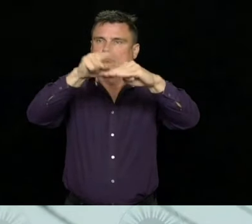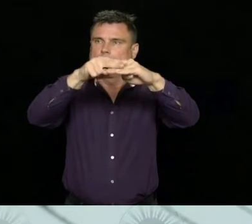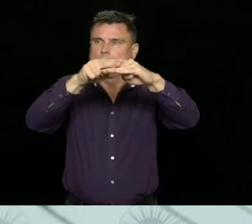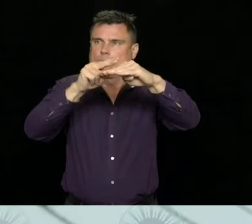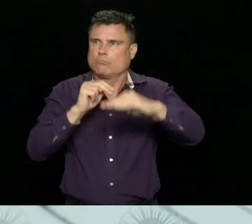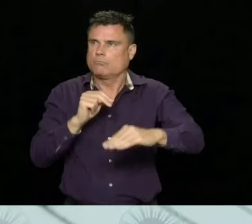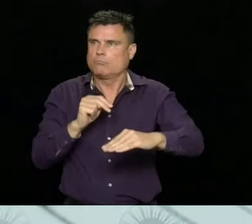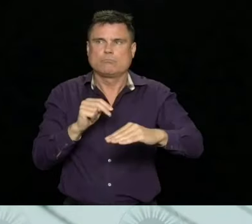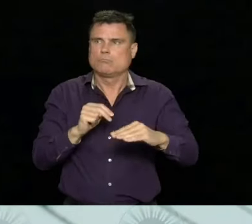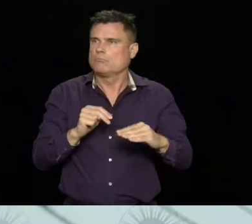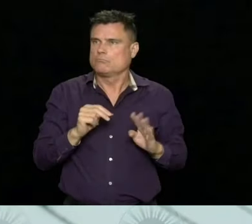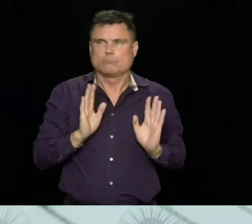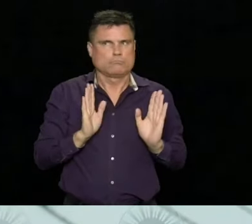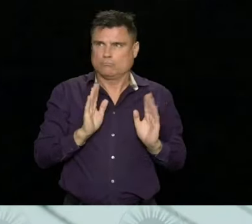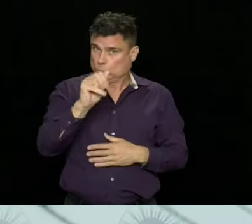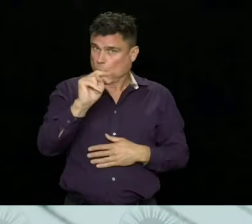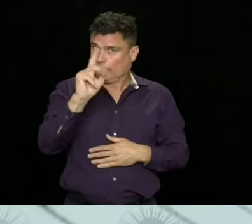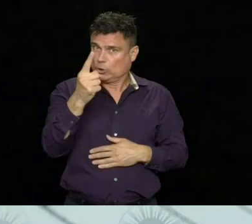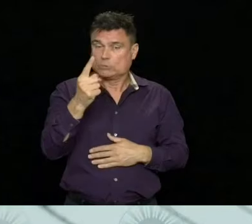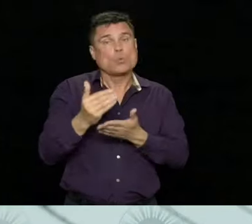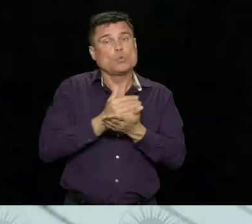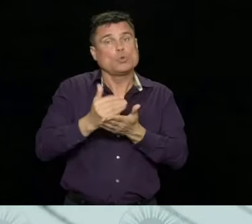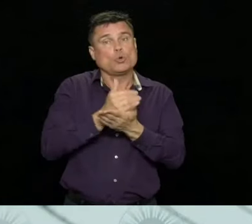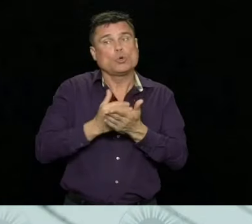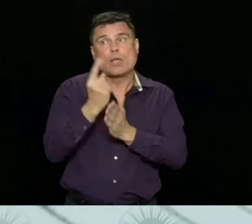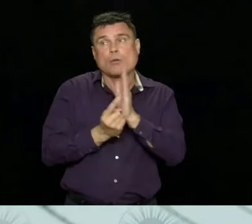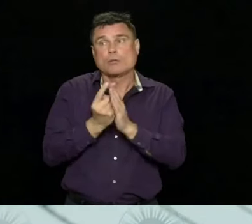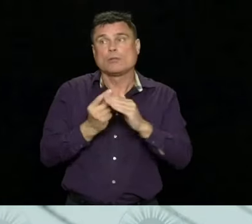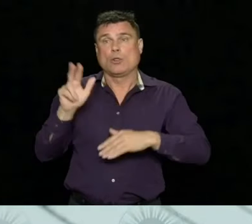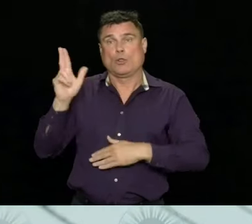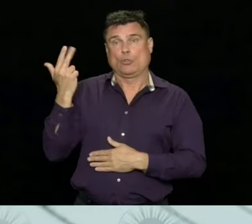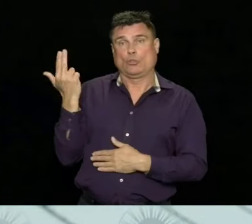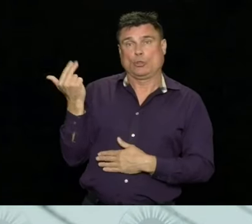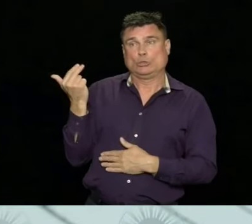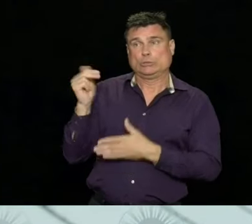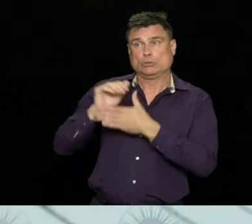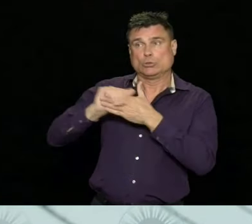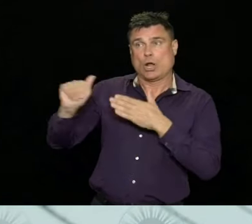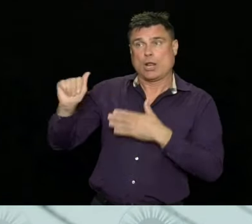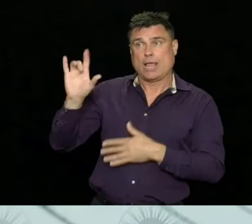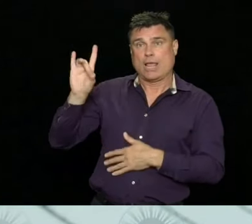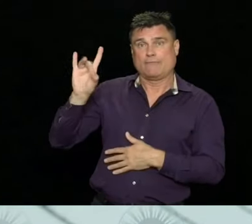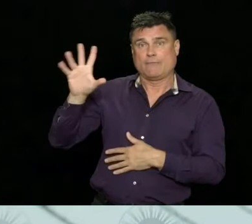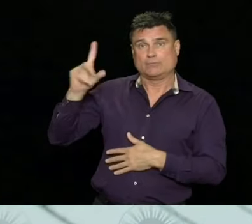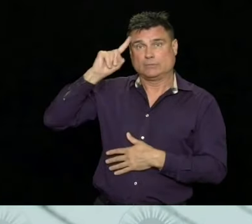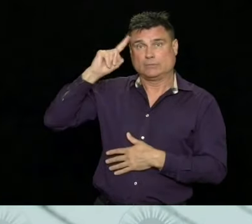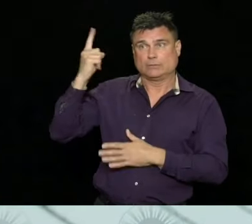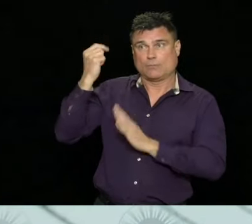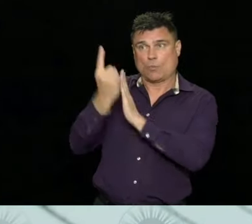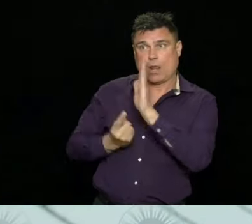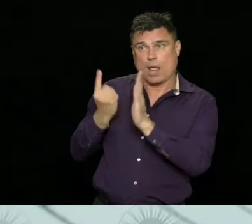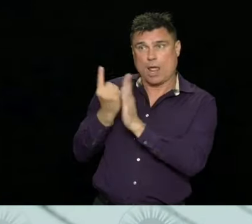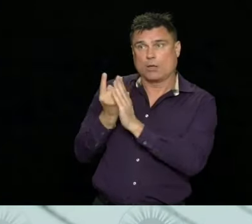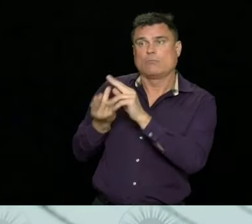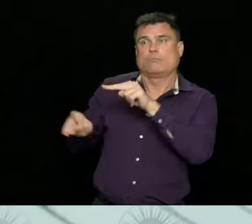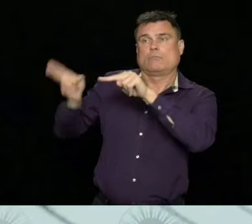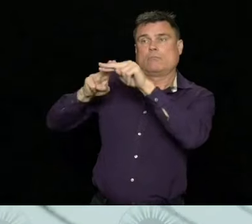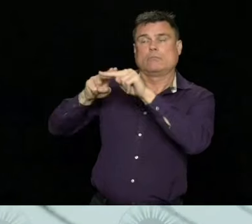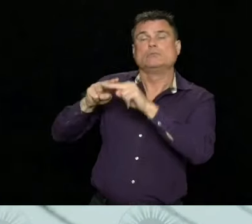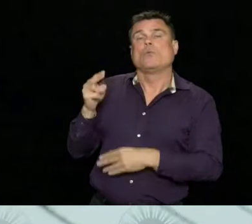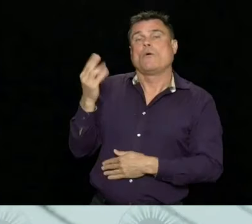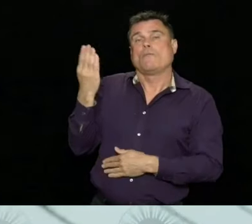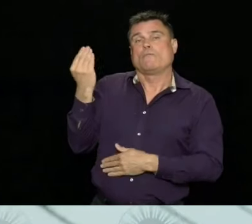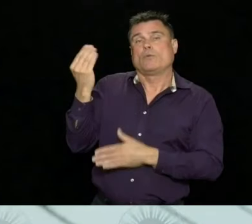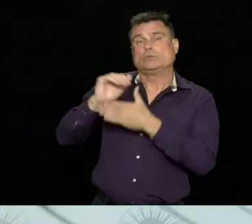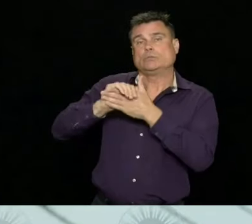$13.85 to $14.60. Because minimum wage, the lowest paid workers in BC need help as well. They need money in their